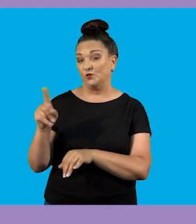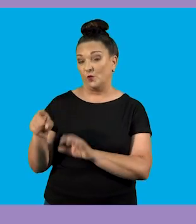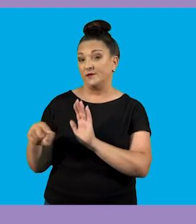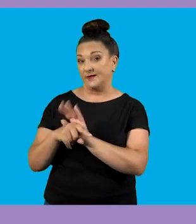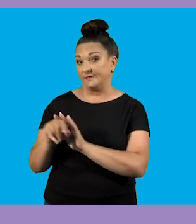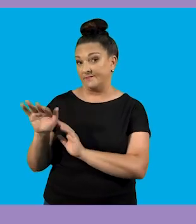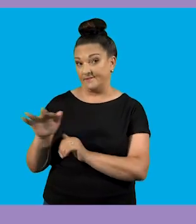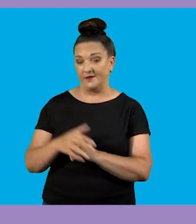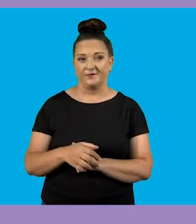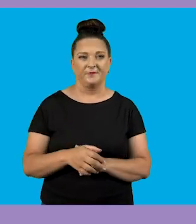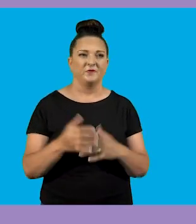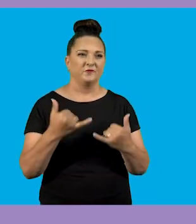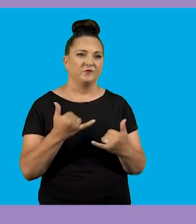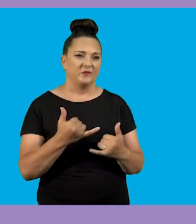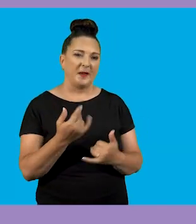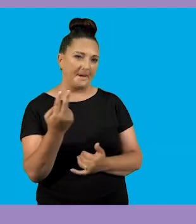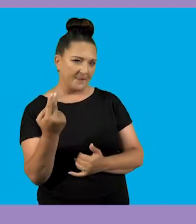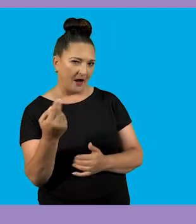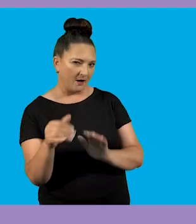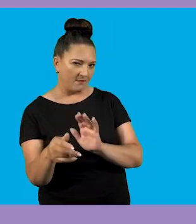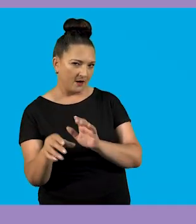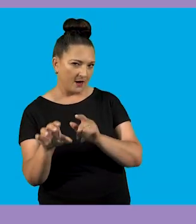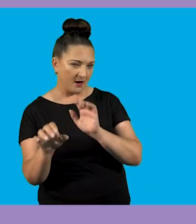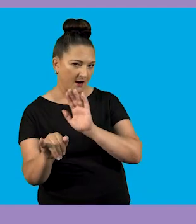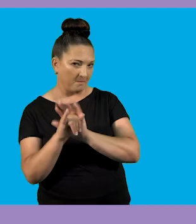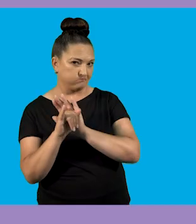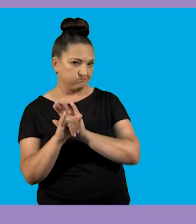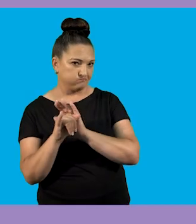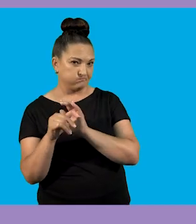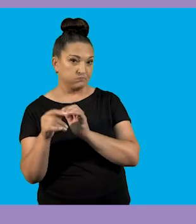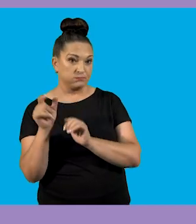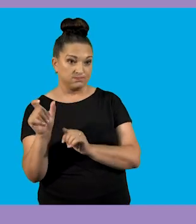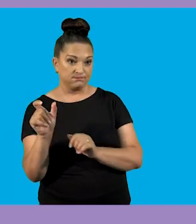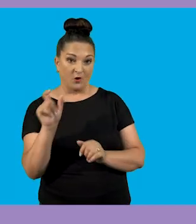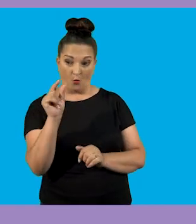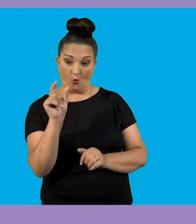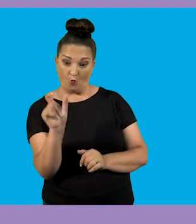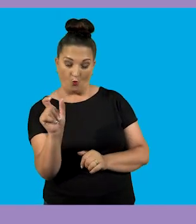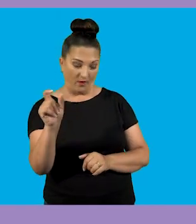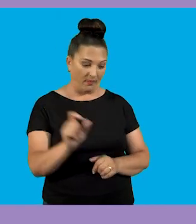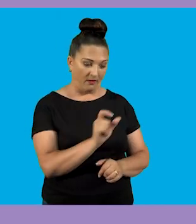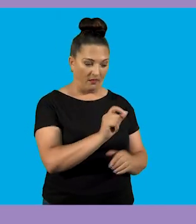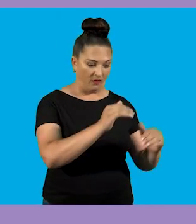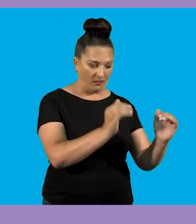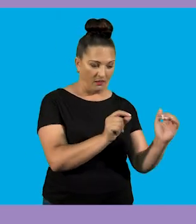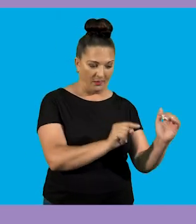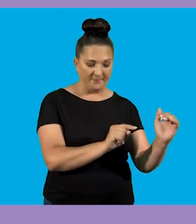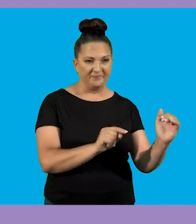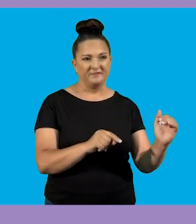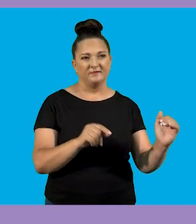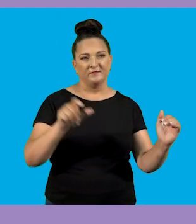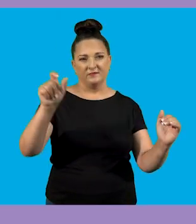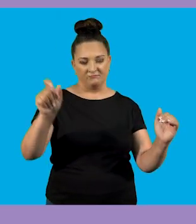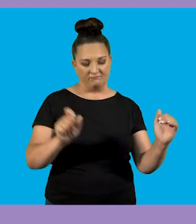negative 5. So what do we do with the pair that we've identified? One of the factors will go in the one bracket, and that is a negative